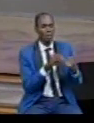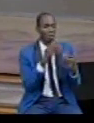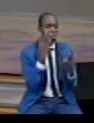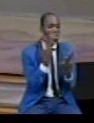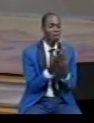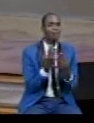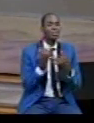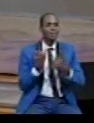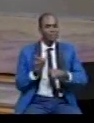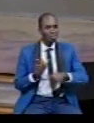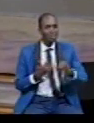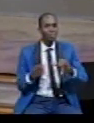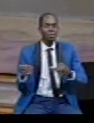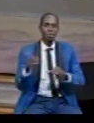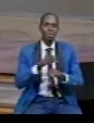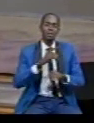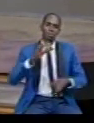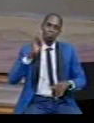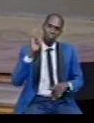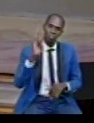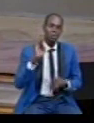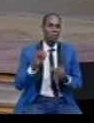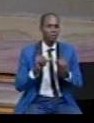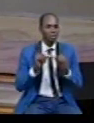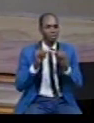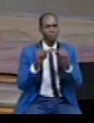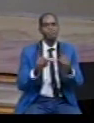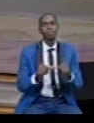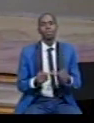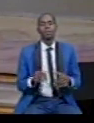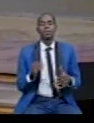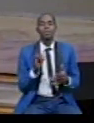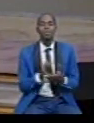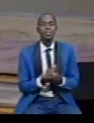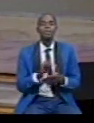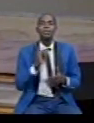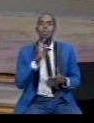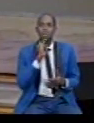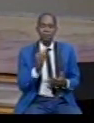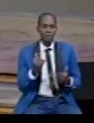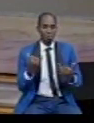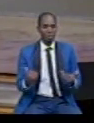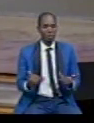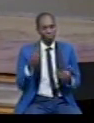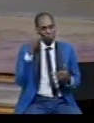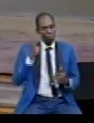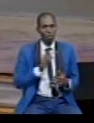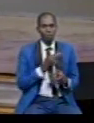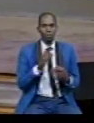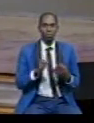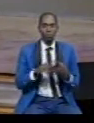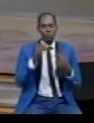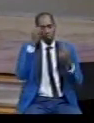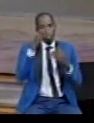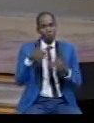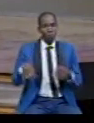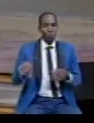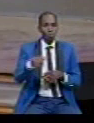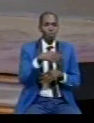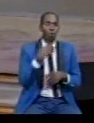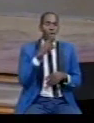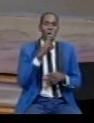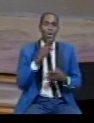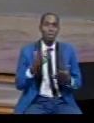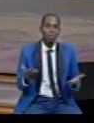yet they kept on preaching. Now for us today, those of us who are here, those of